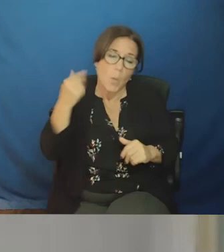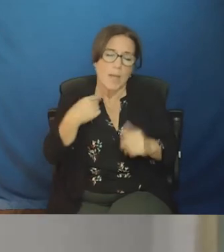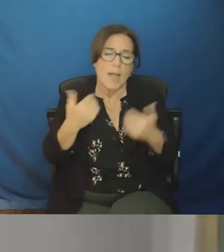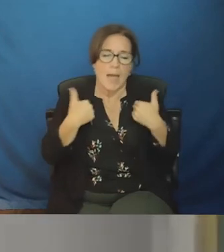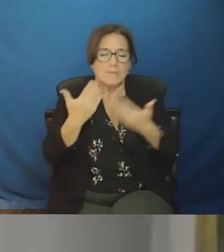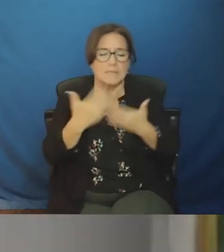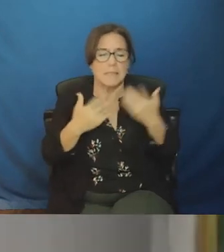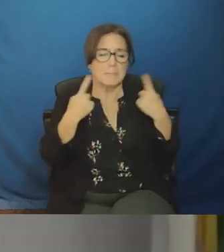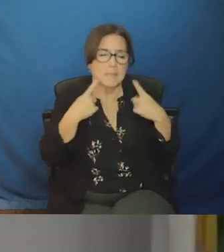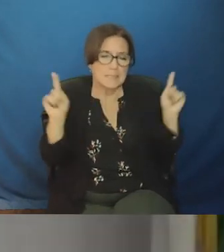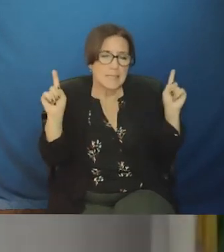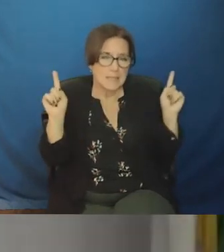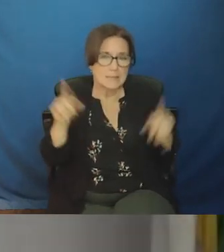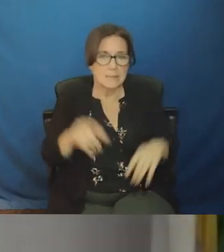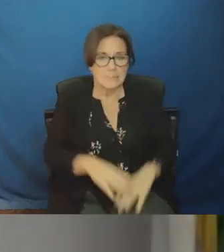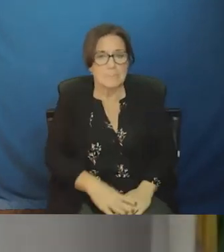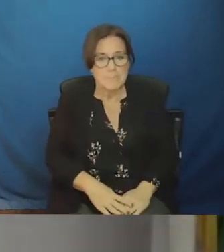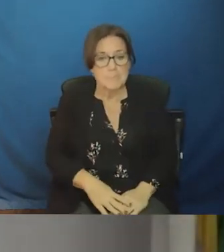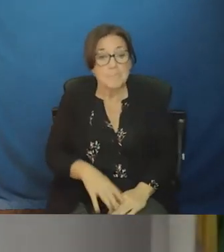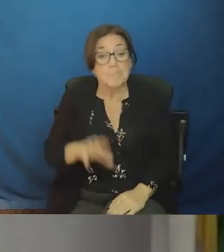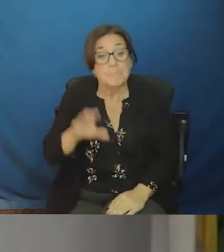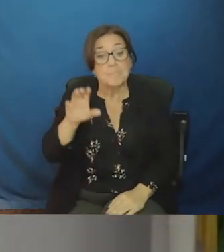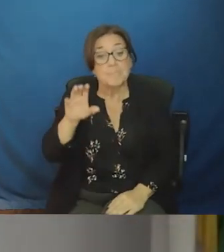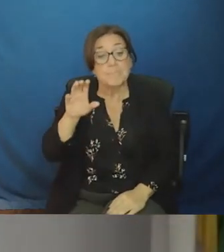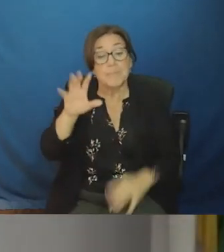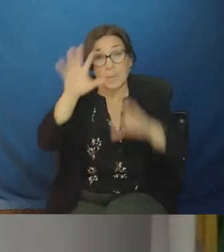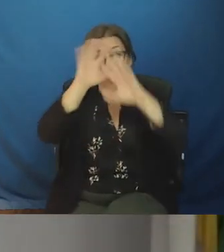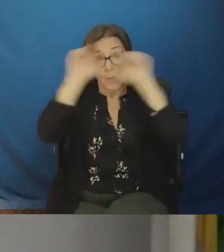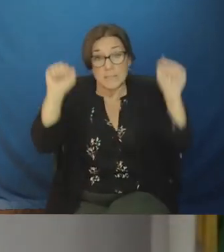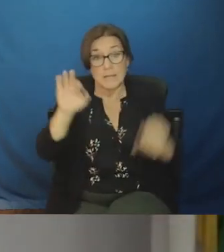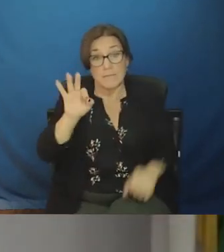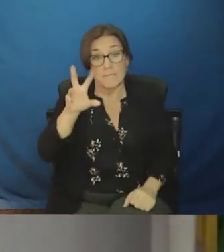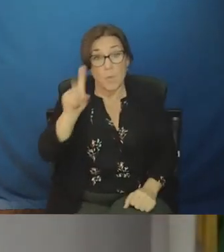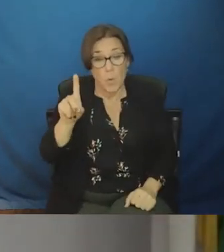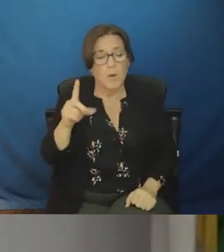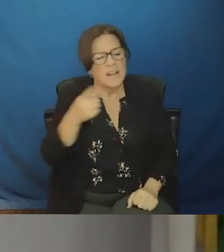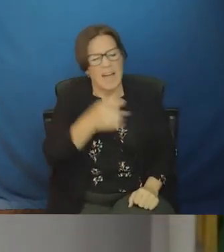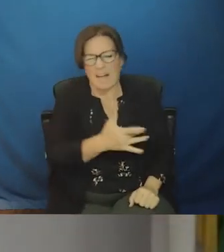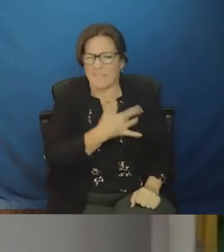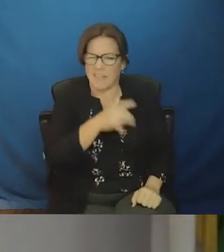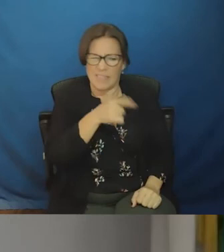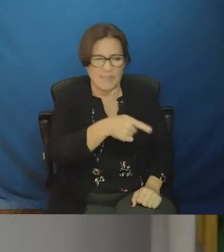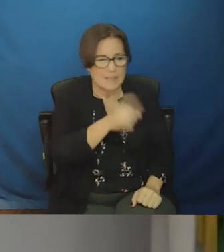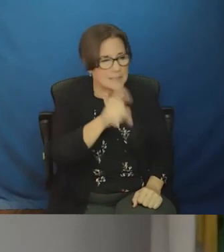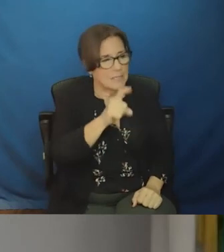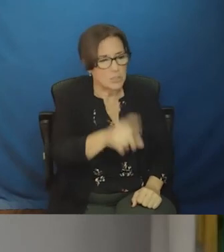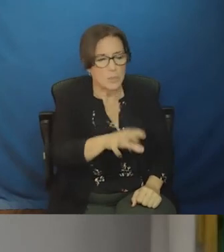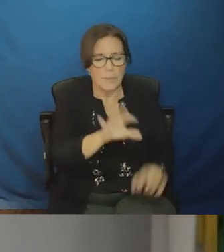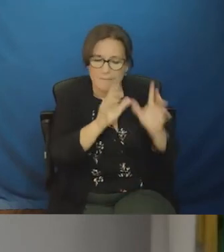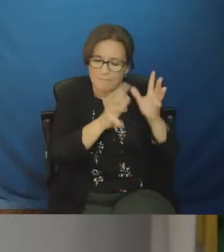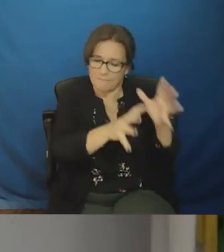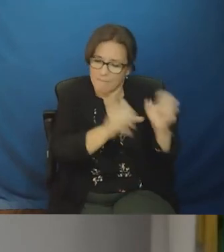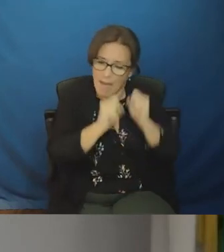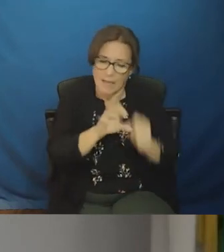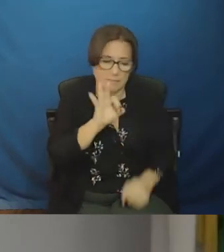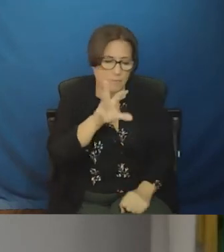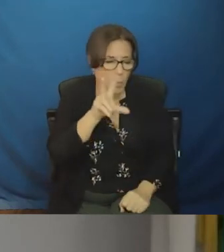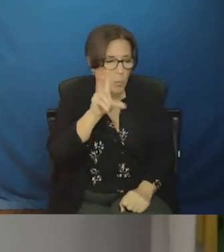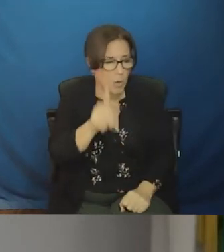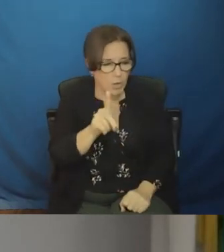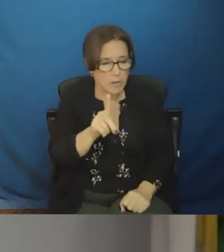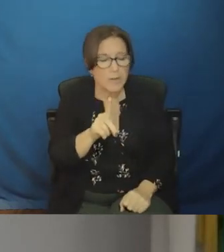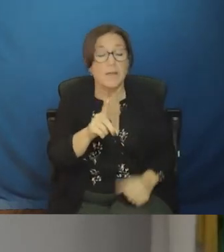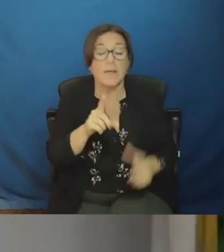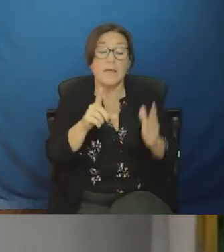Thanks. I think it's just important that we put this on a super fast forward. I think the combination of the cycles of inquiry, which have to be